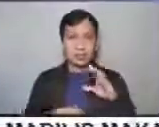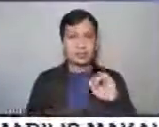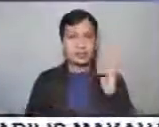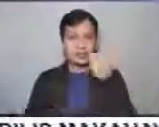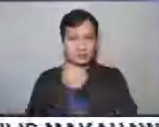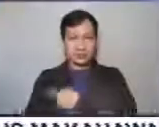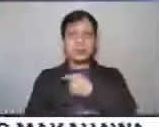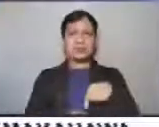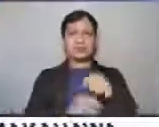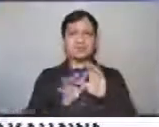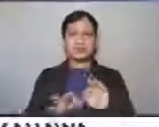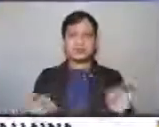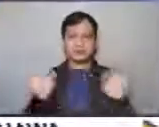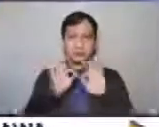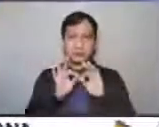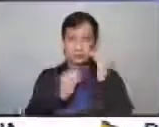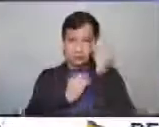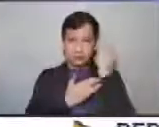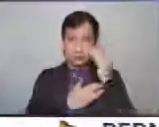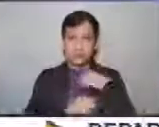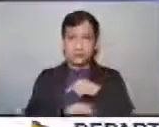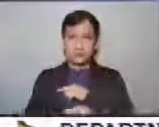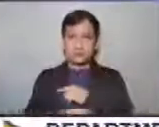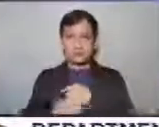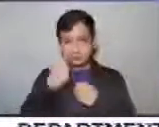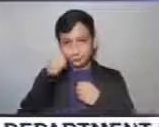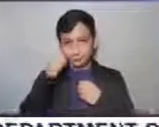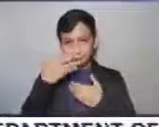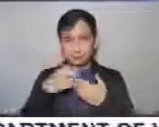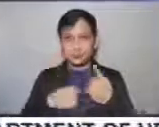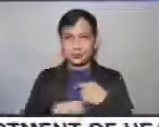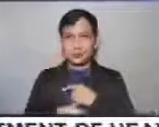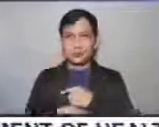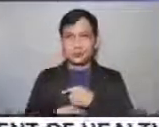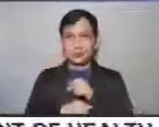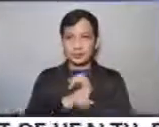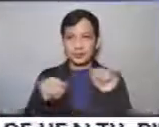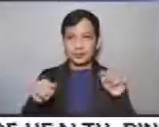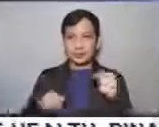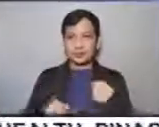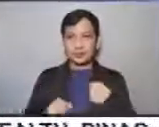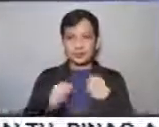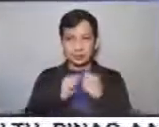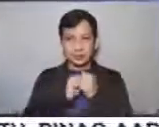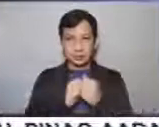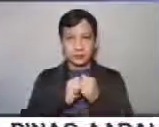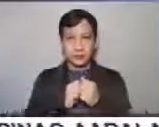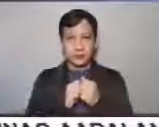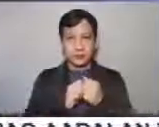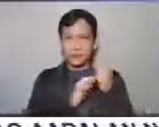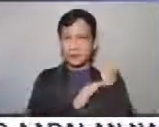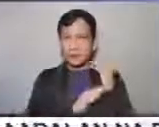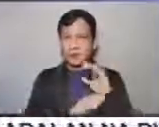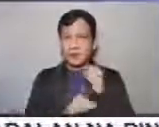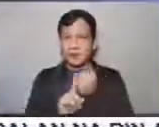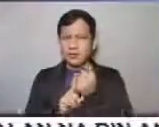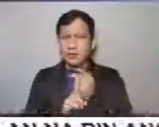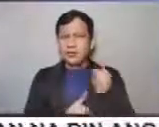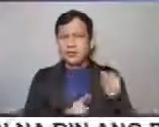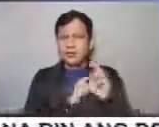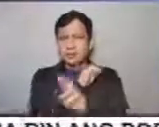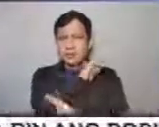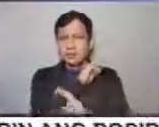us stand united in this endeavor and prepare ourselves for the responsibility of